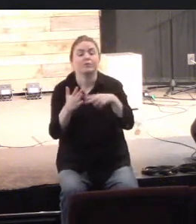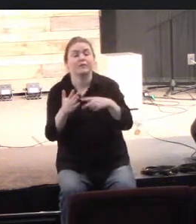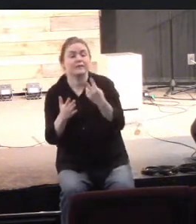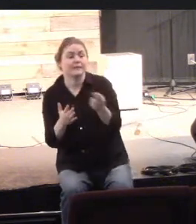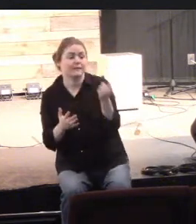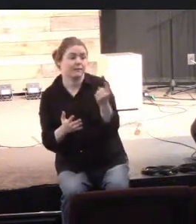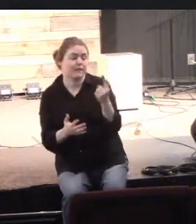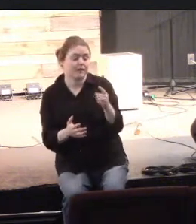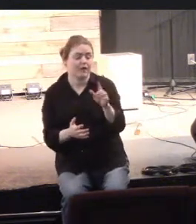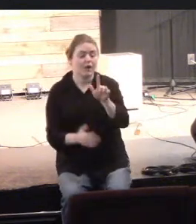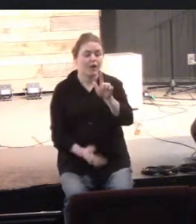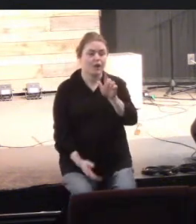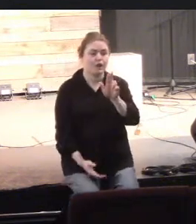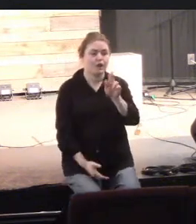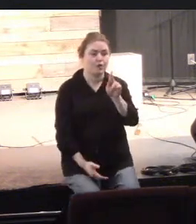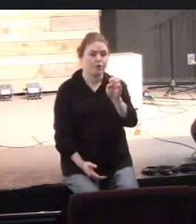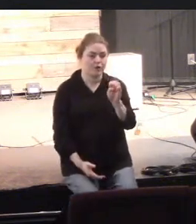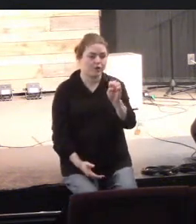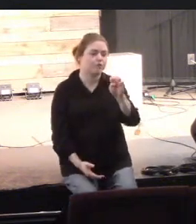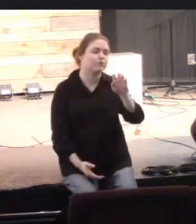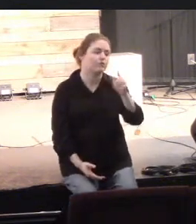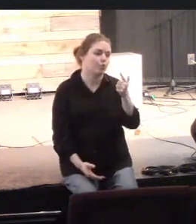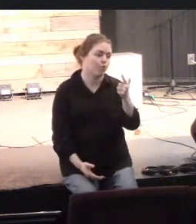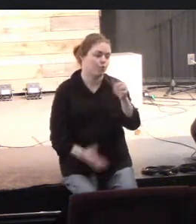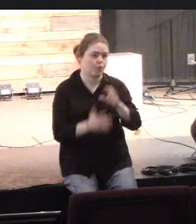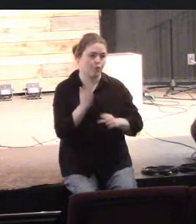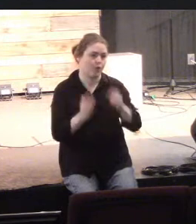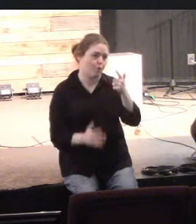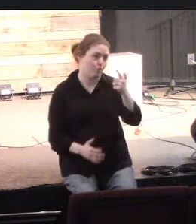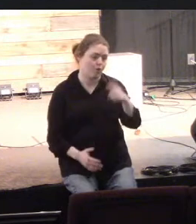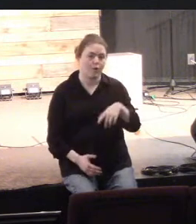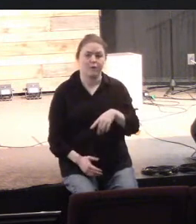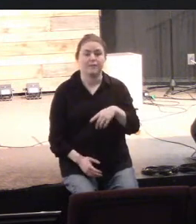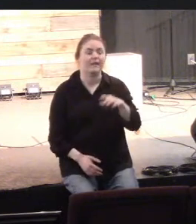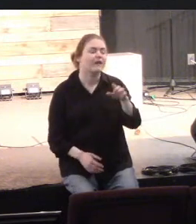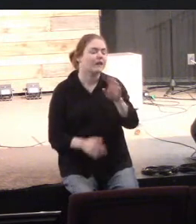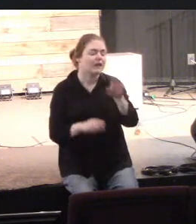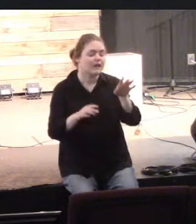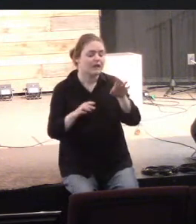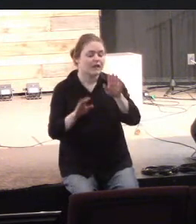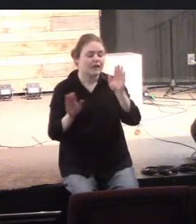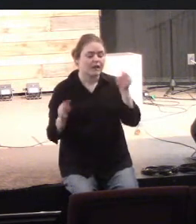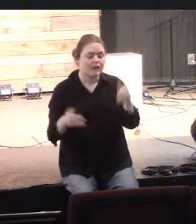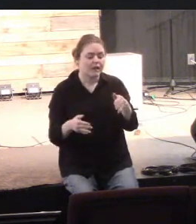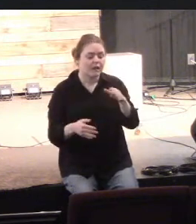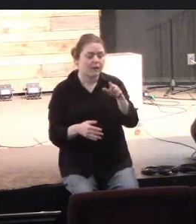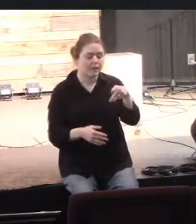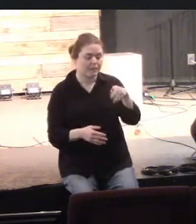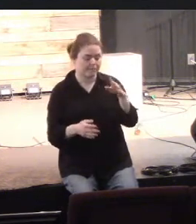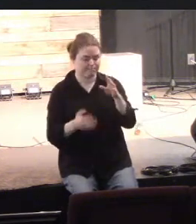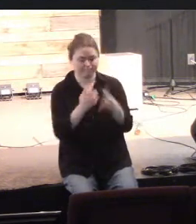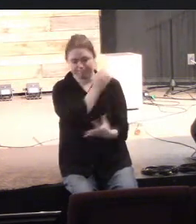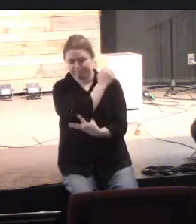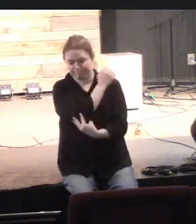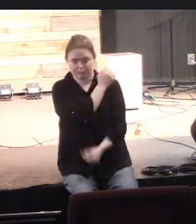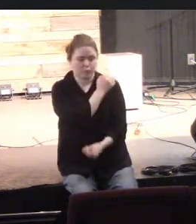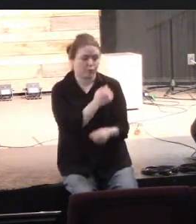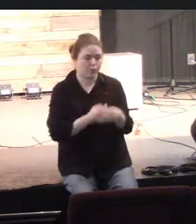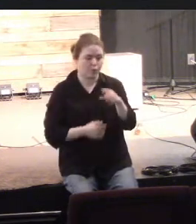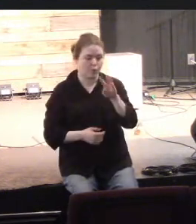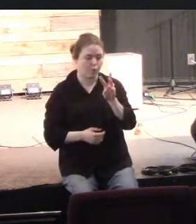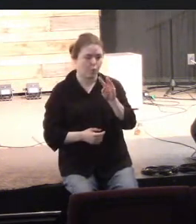It's in Luke 21. It's about the poor widow. It says, as Jesus looked up,